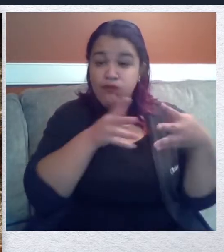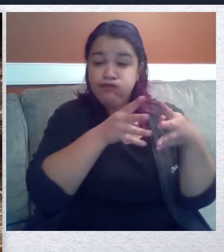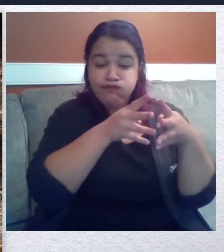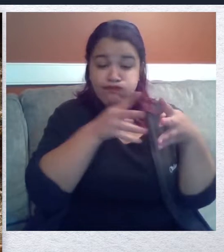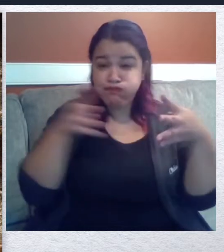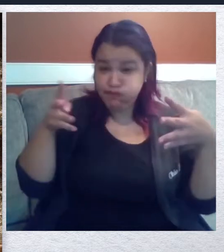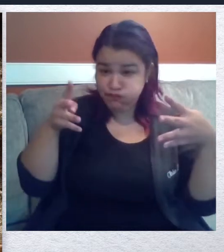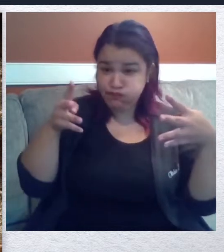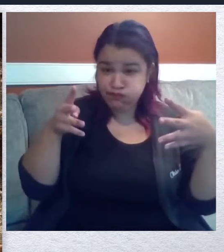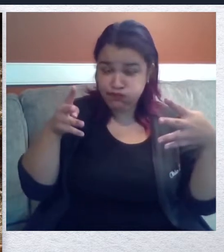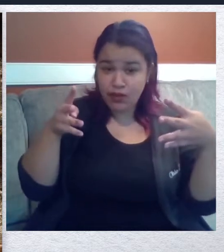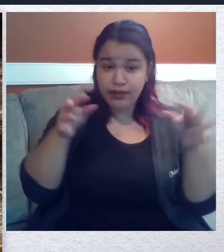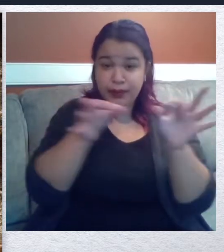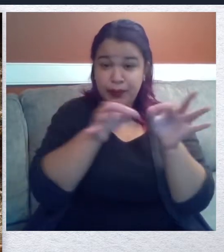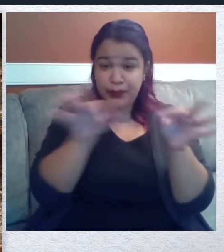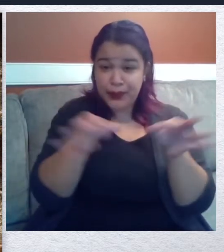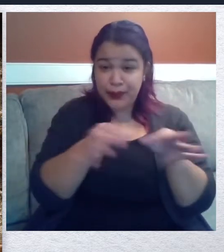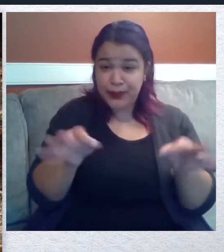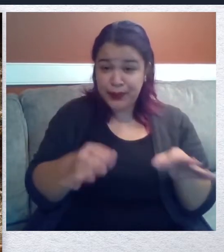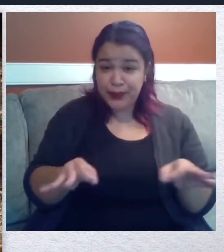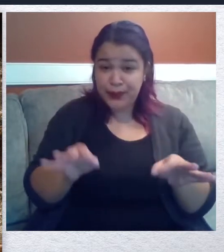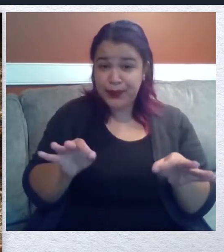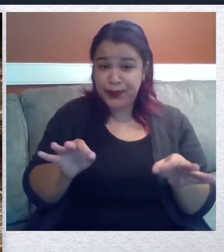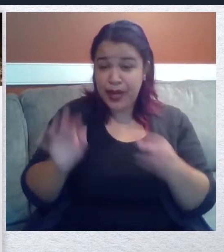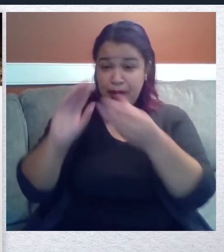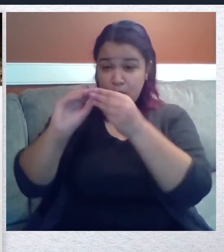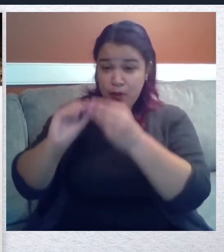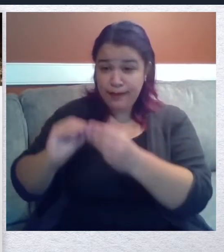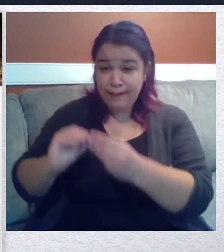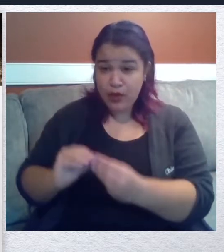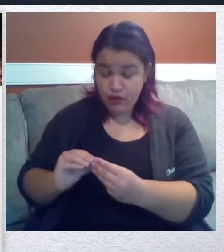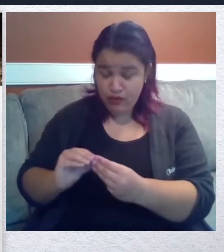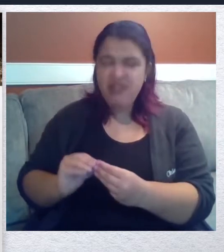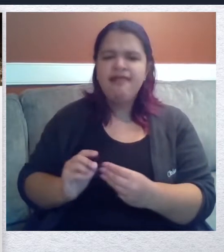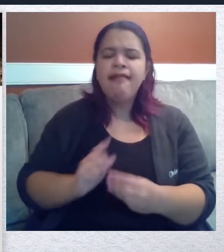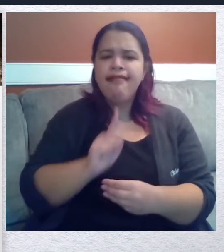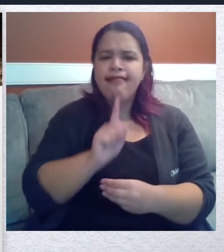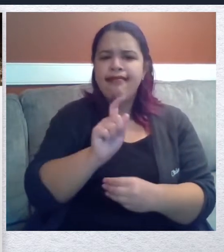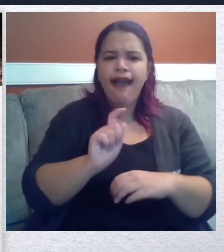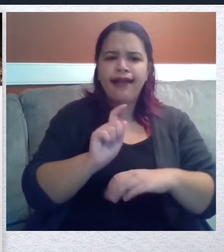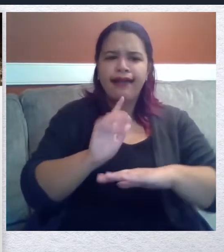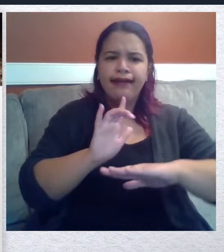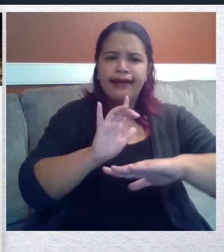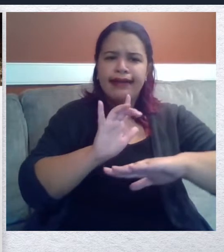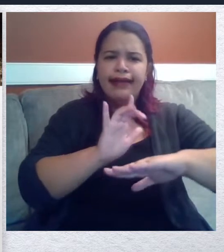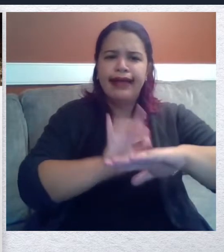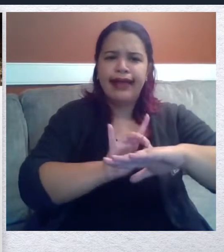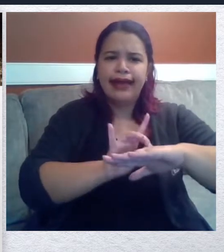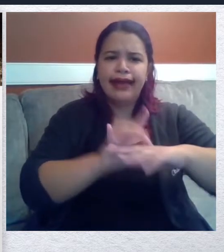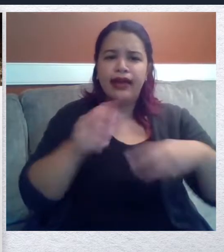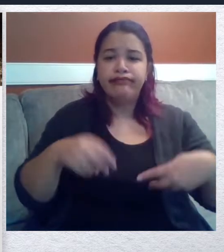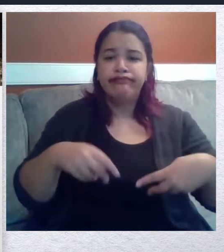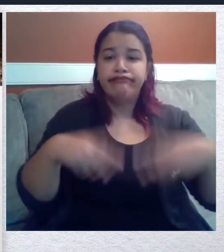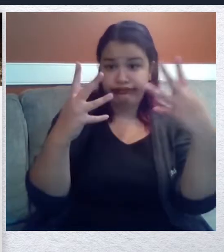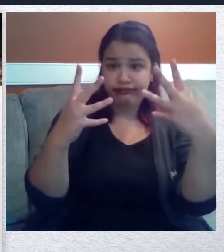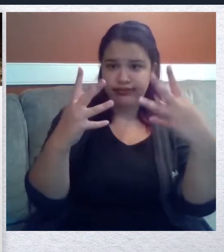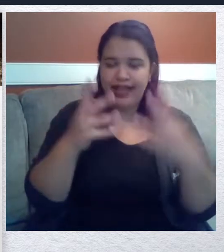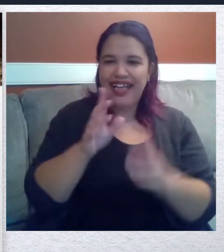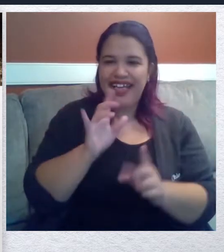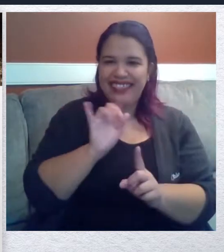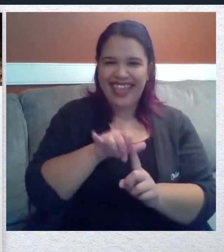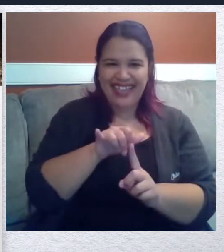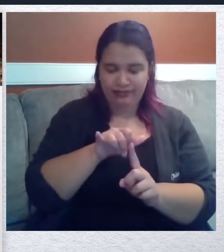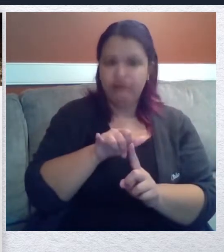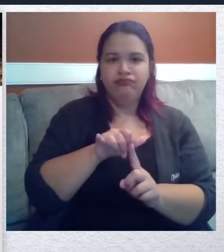sheet. You will be brought to that page in the resource guide. At any point you want to return to the table